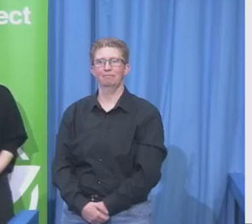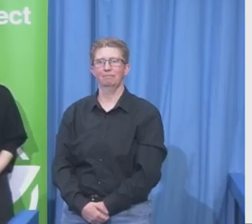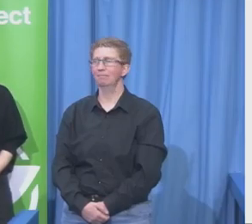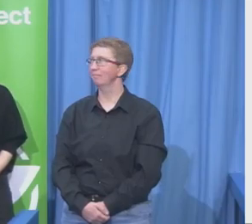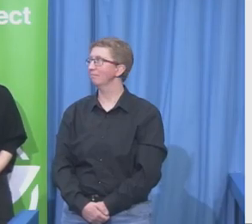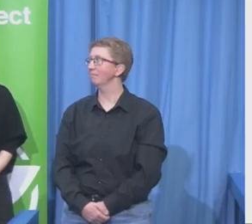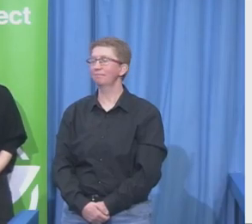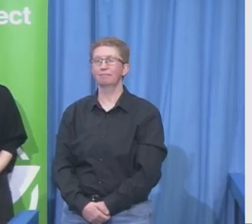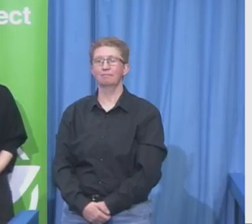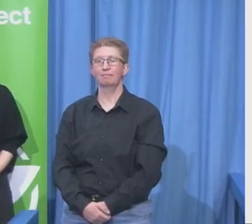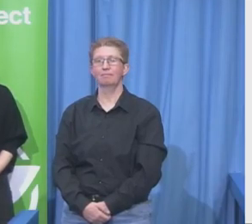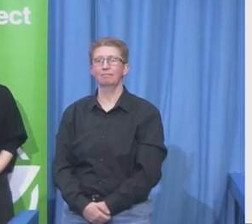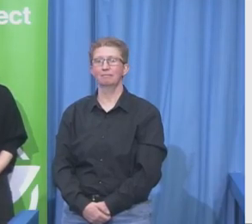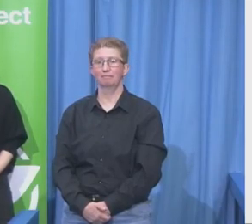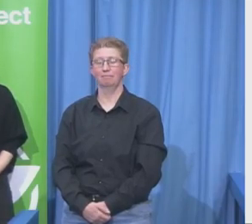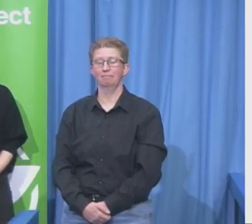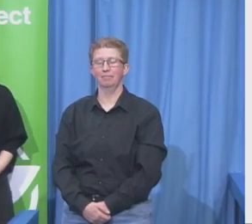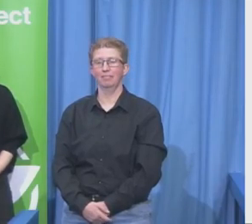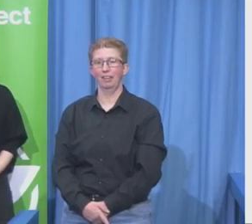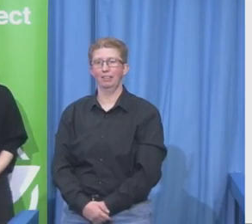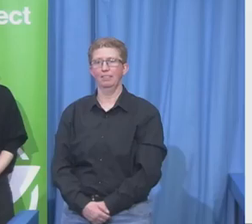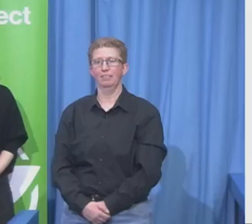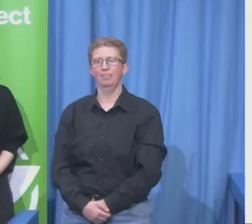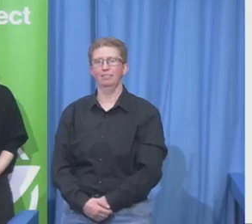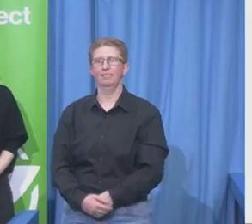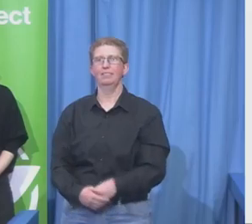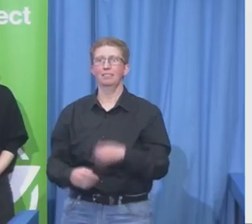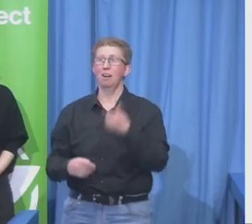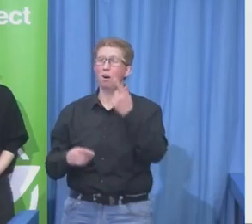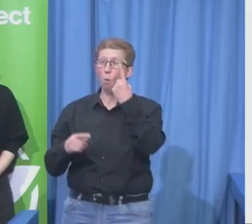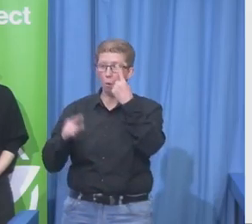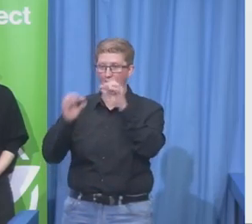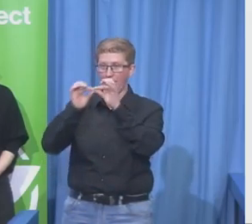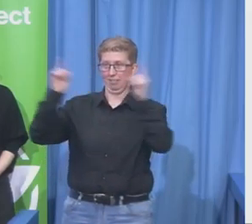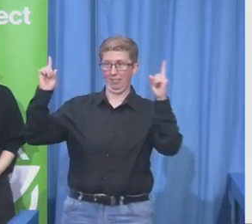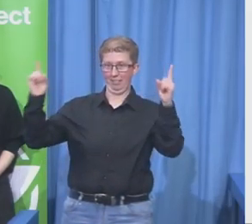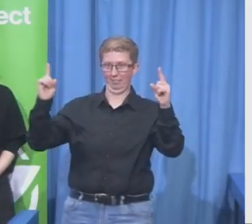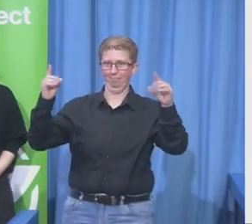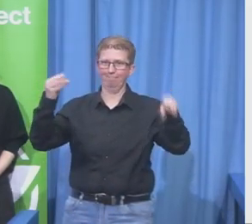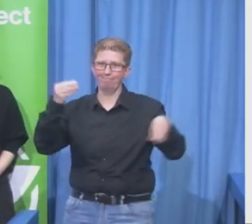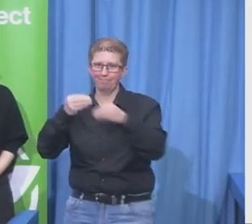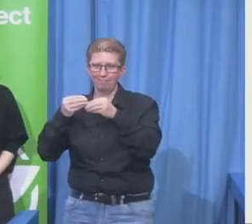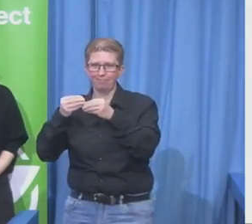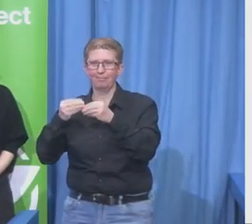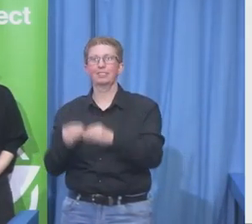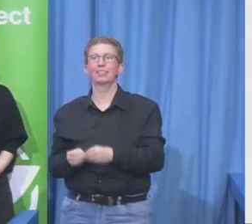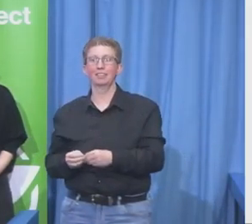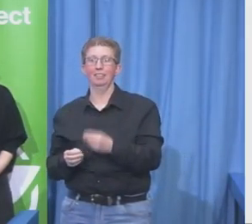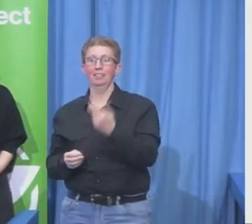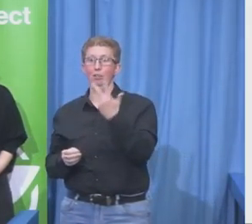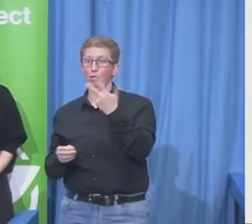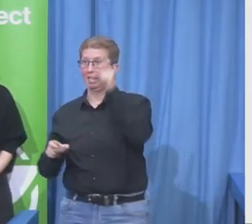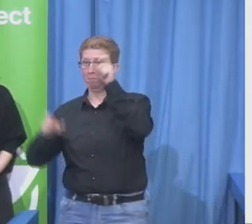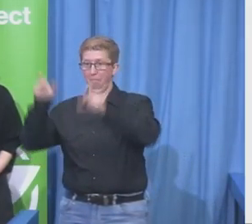One sentence that from the 3 candidates, 2 already hired to IBM. Thank you.